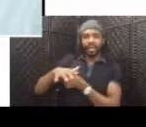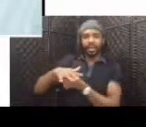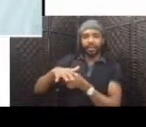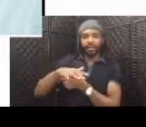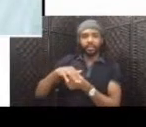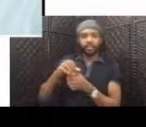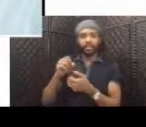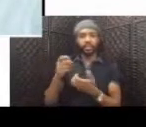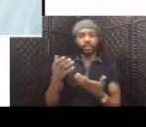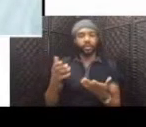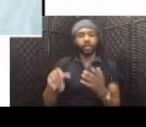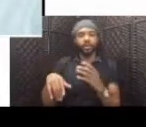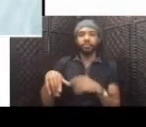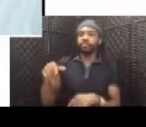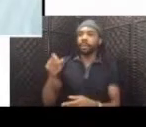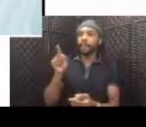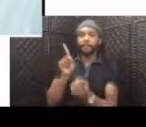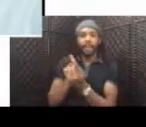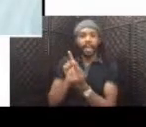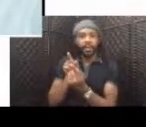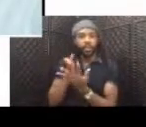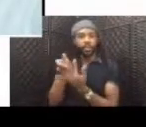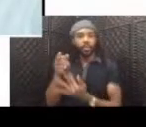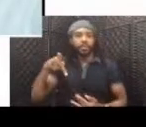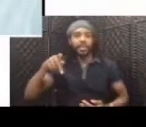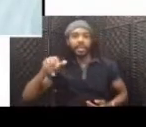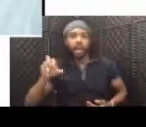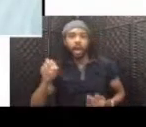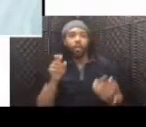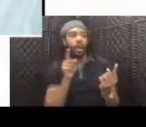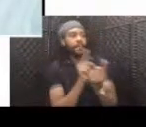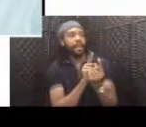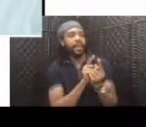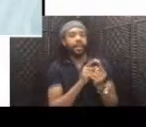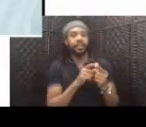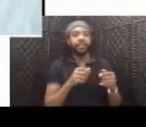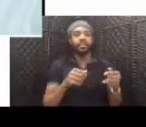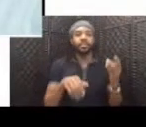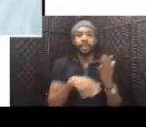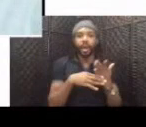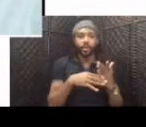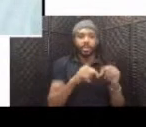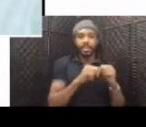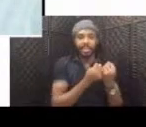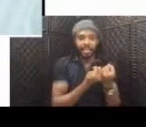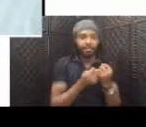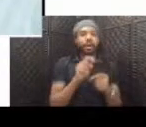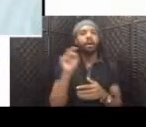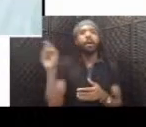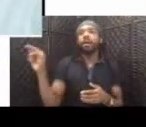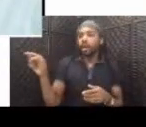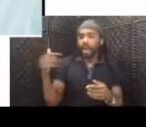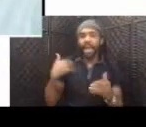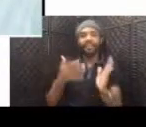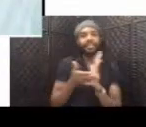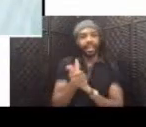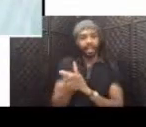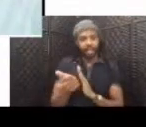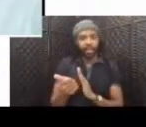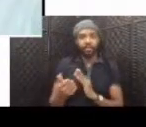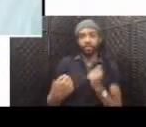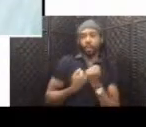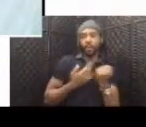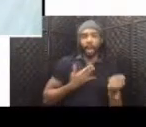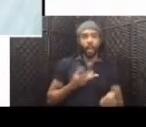the PTO, some I had met through my kids' soccer teams, just other people who have skills that could complement my own